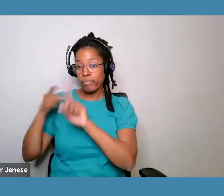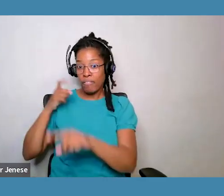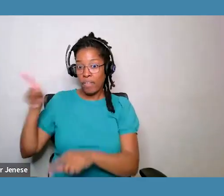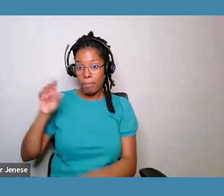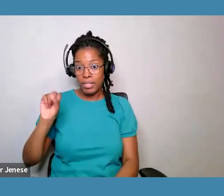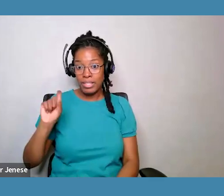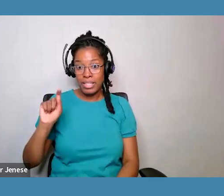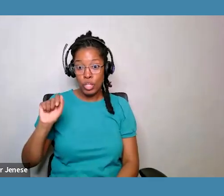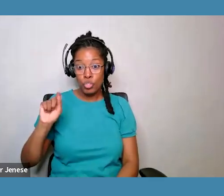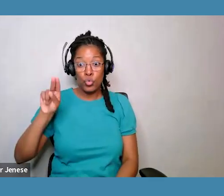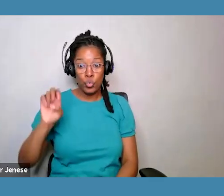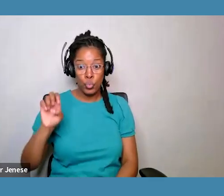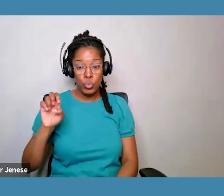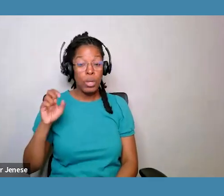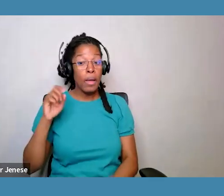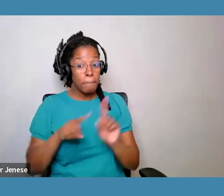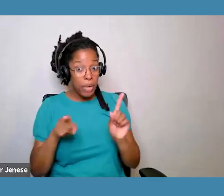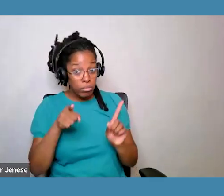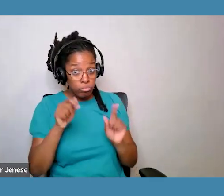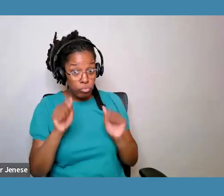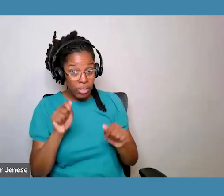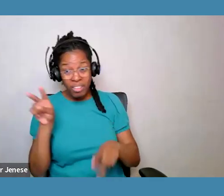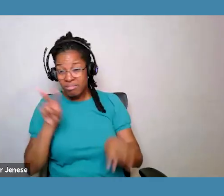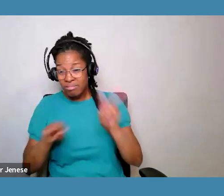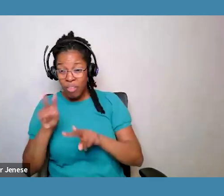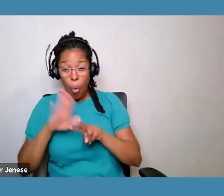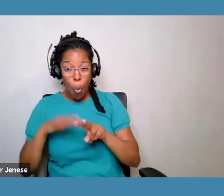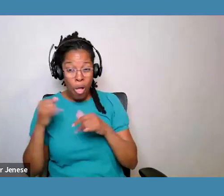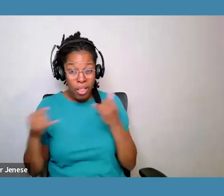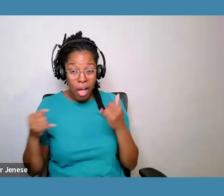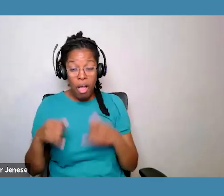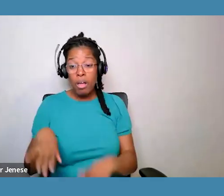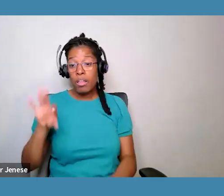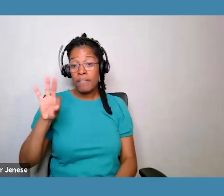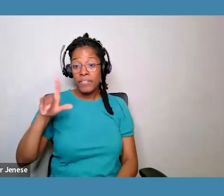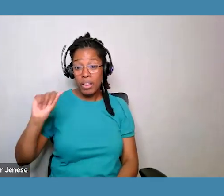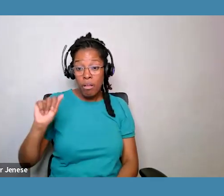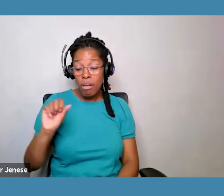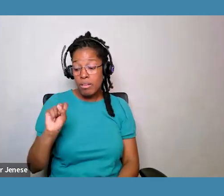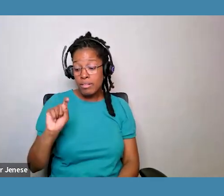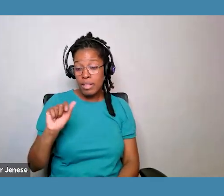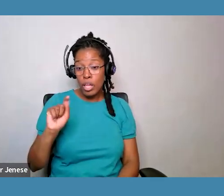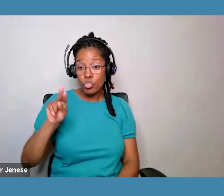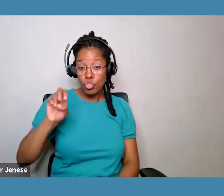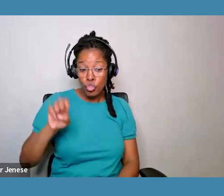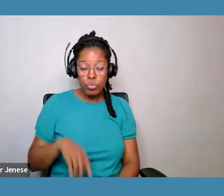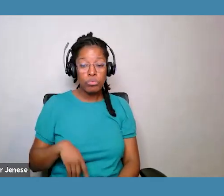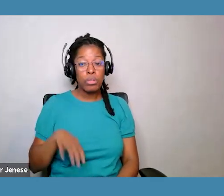feel free. These things are available online. You can search the Florida statutes. You can search the Florida